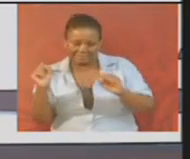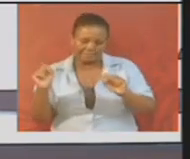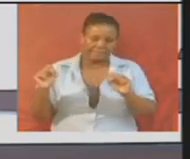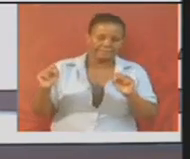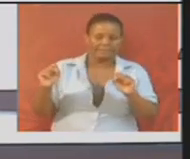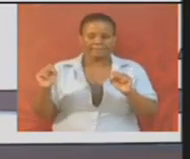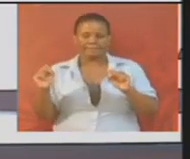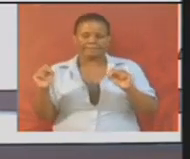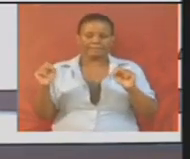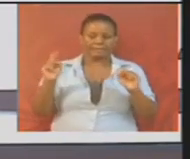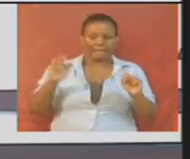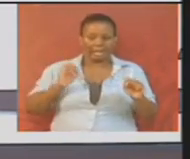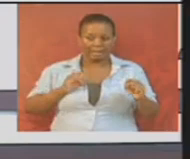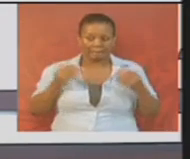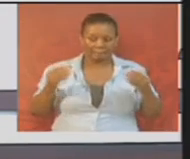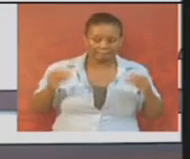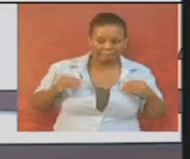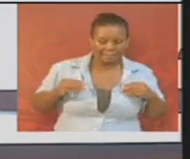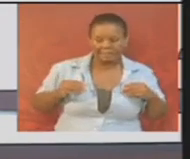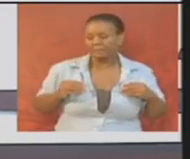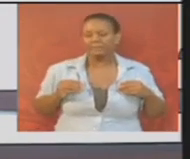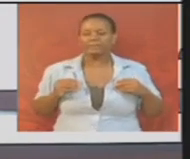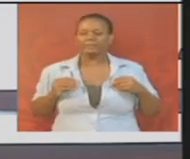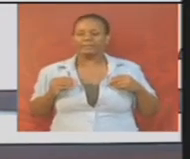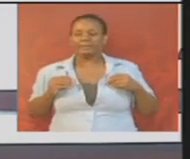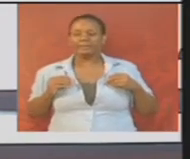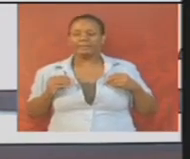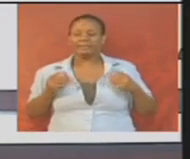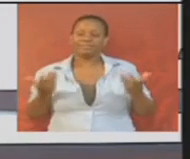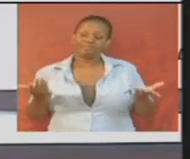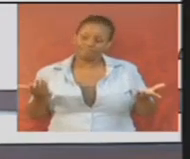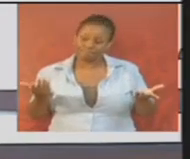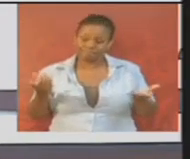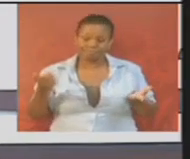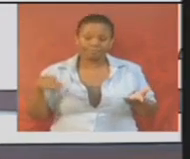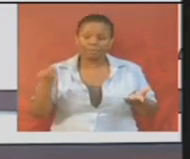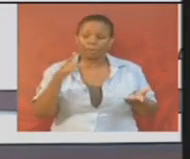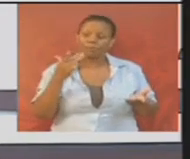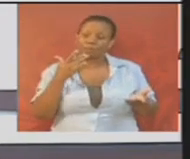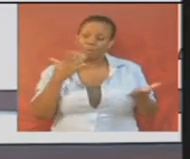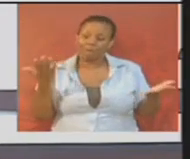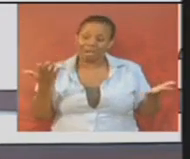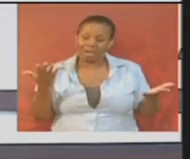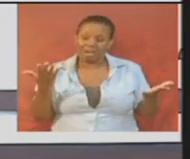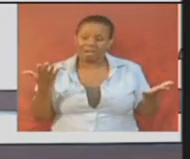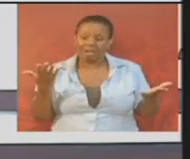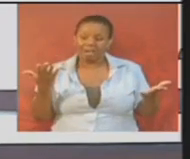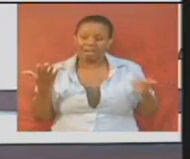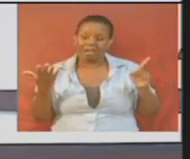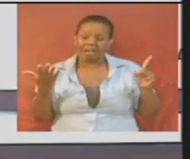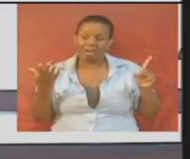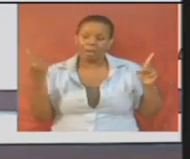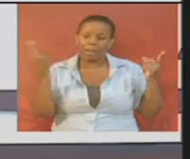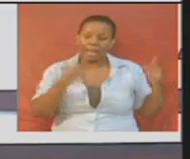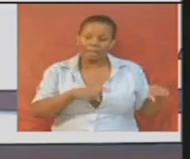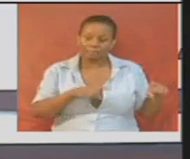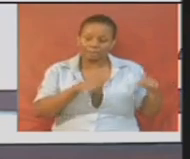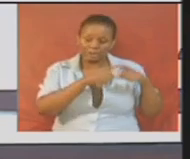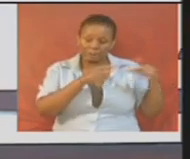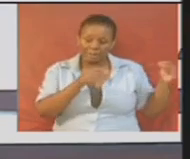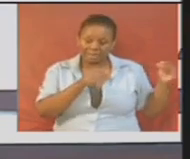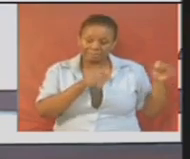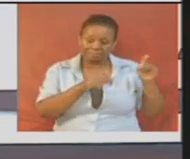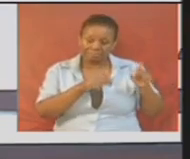you, are we willing to face the repercussions as Japan did? My advice is to gather